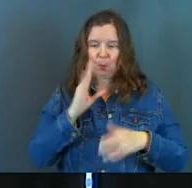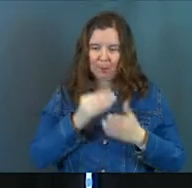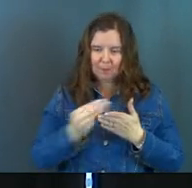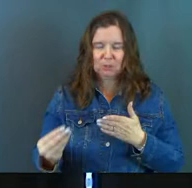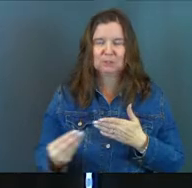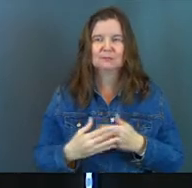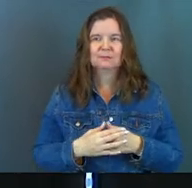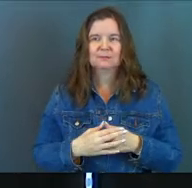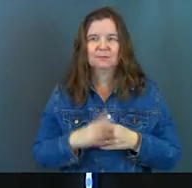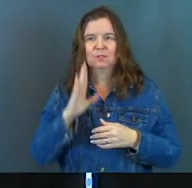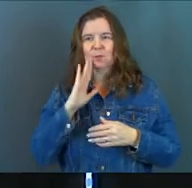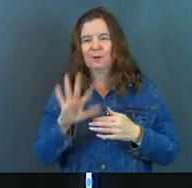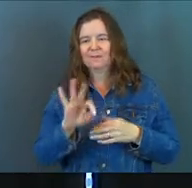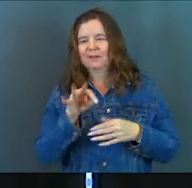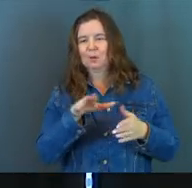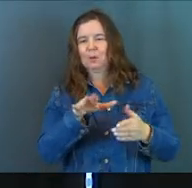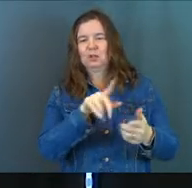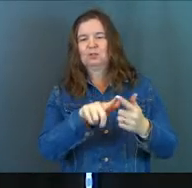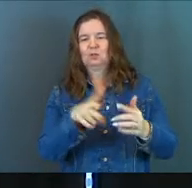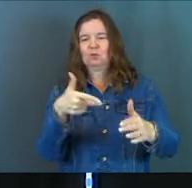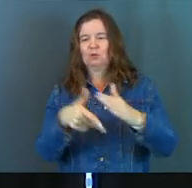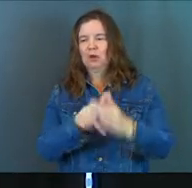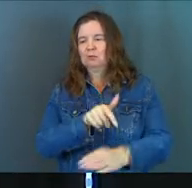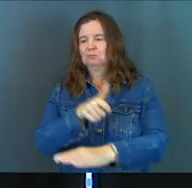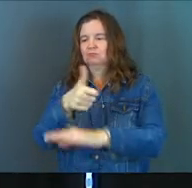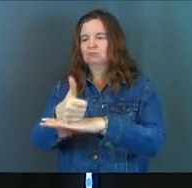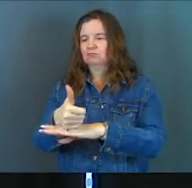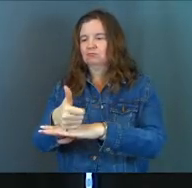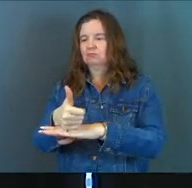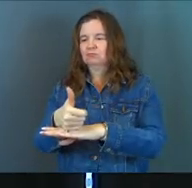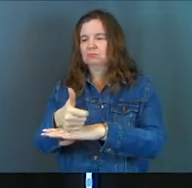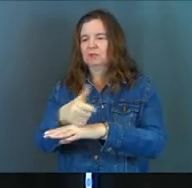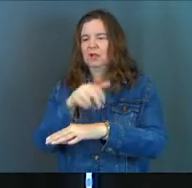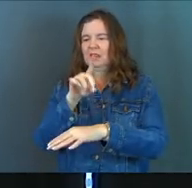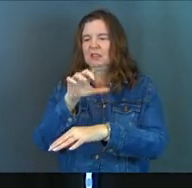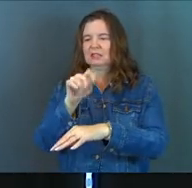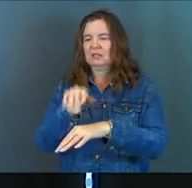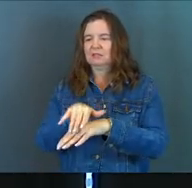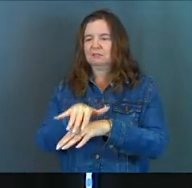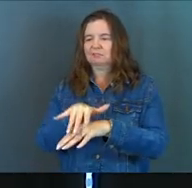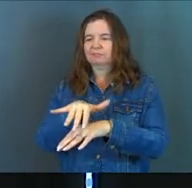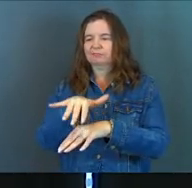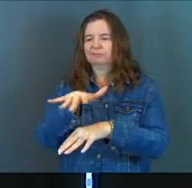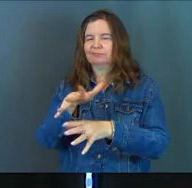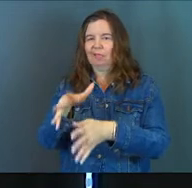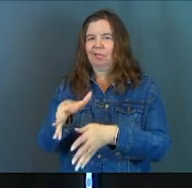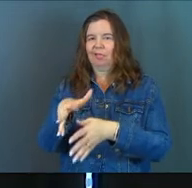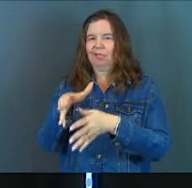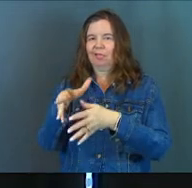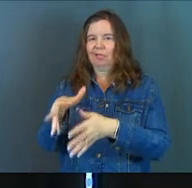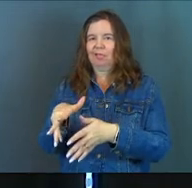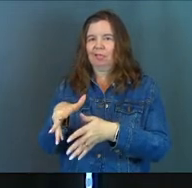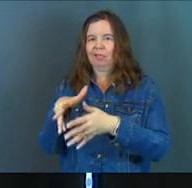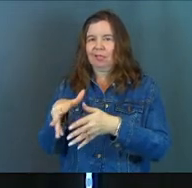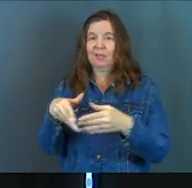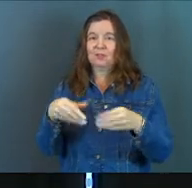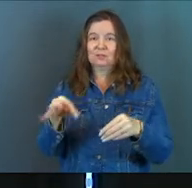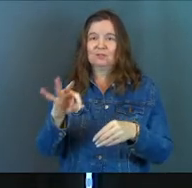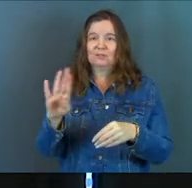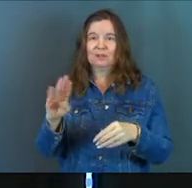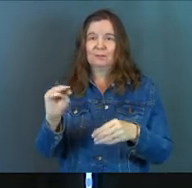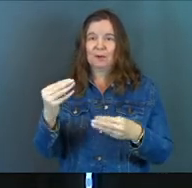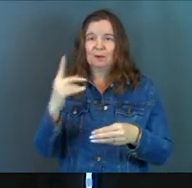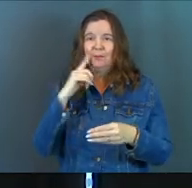purchased. You'll find your way to a garage, and then dust will collect on you. And then you'll be sold on